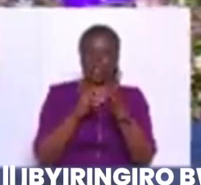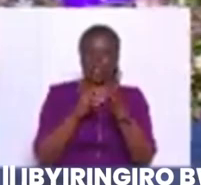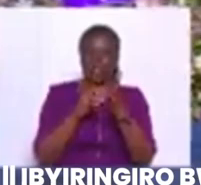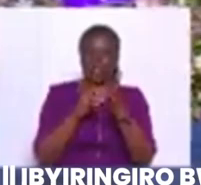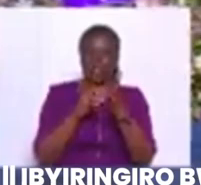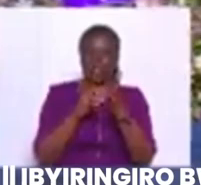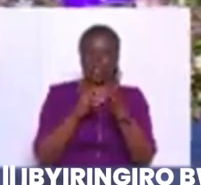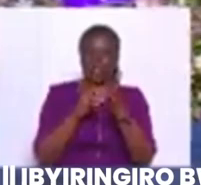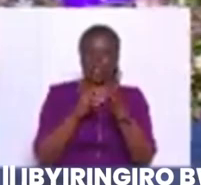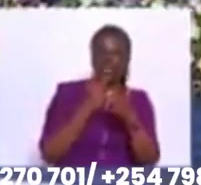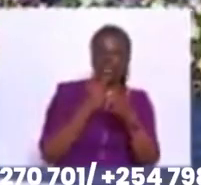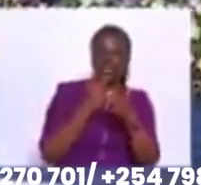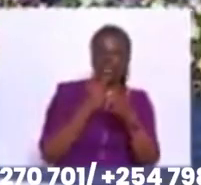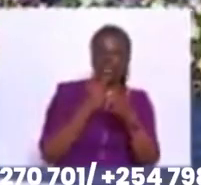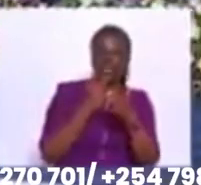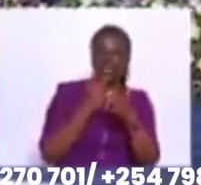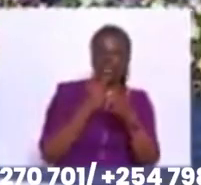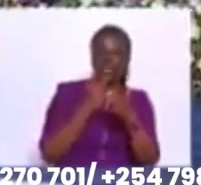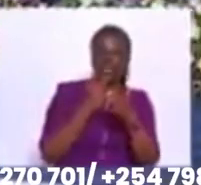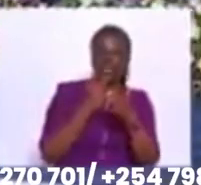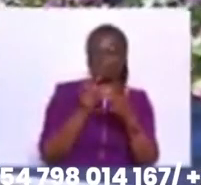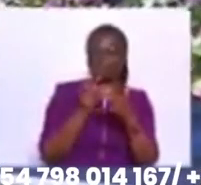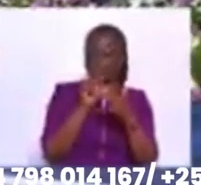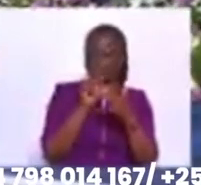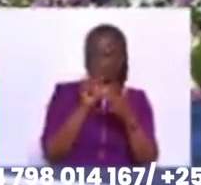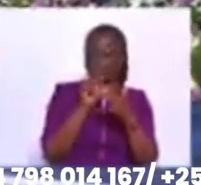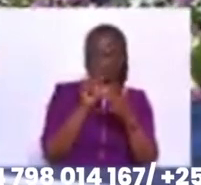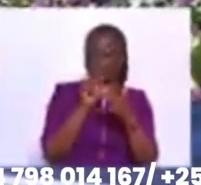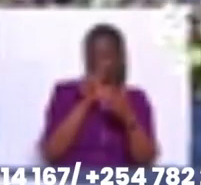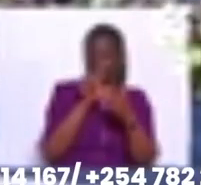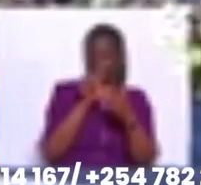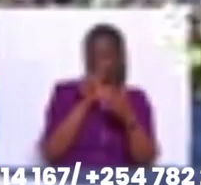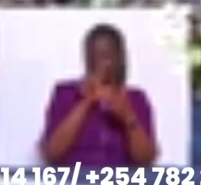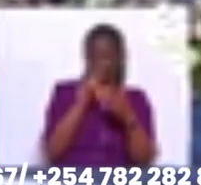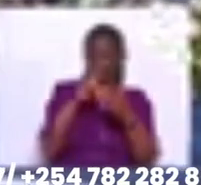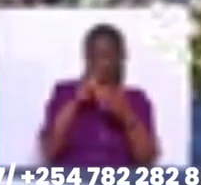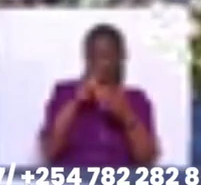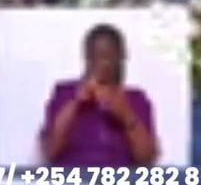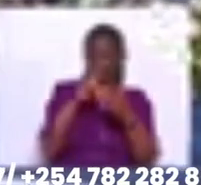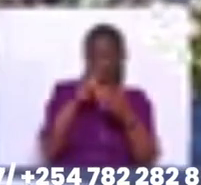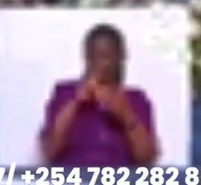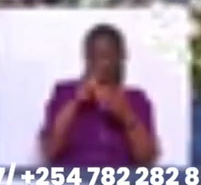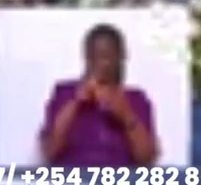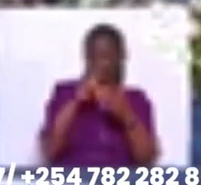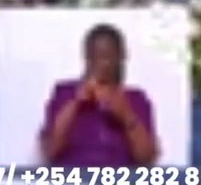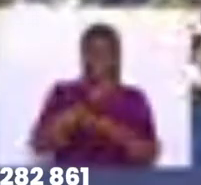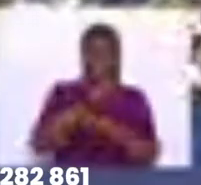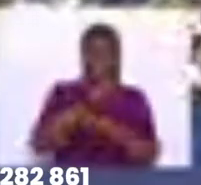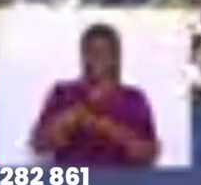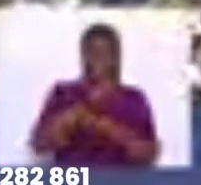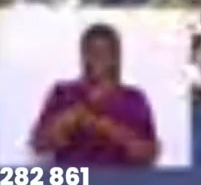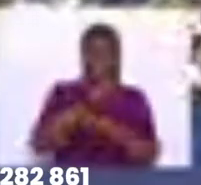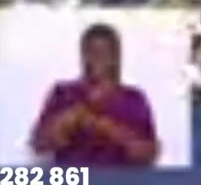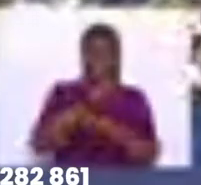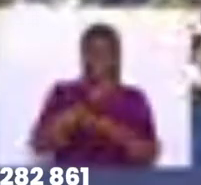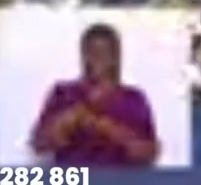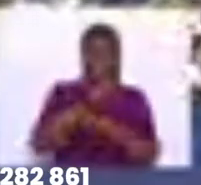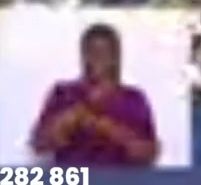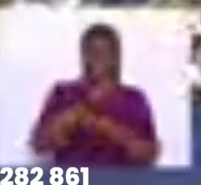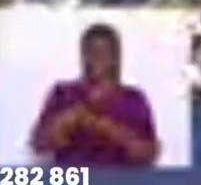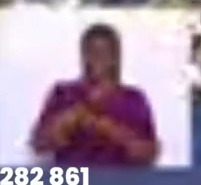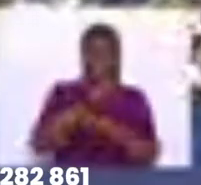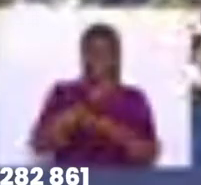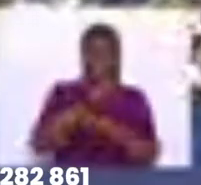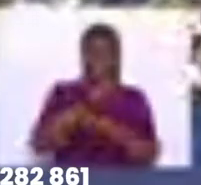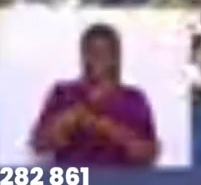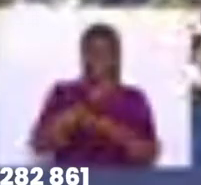sugar, loads of refined sugar, that just feeds cancer each and every day. If we eliminate the refined sugars, you can